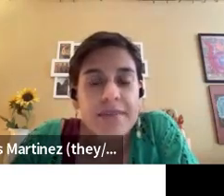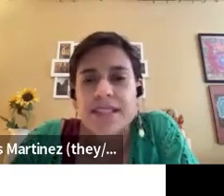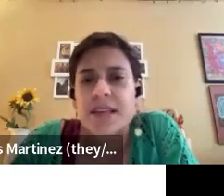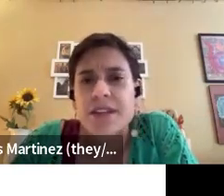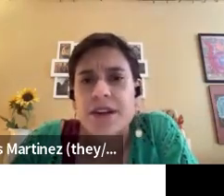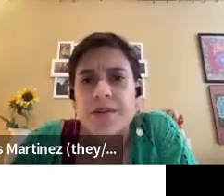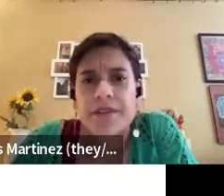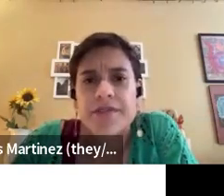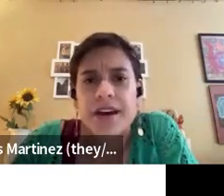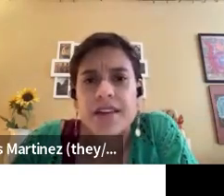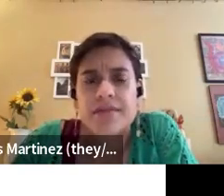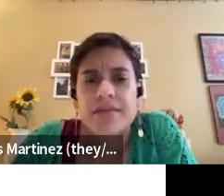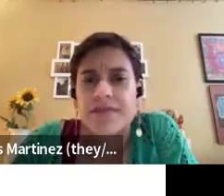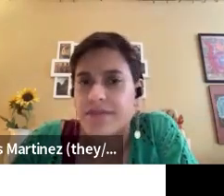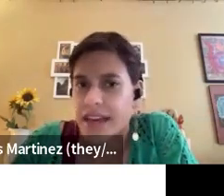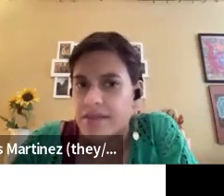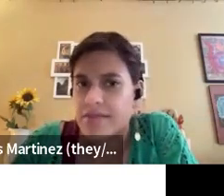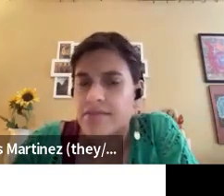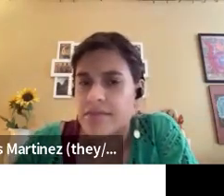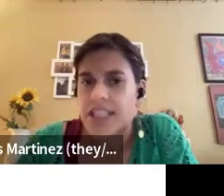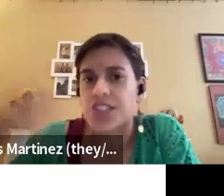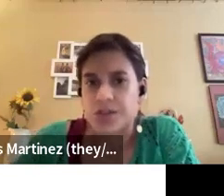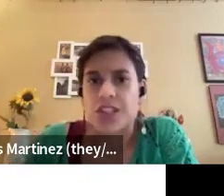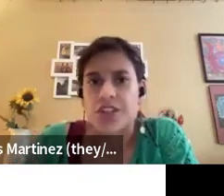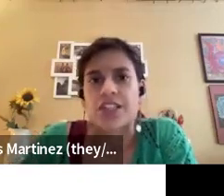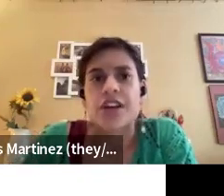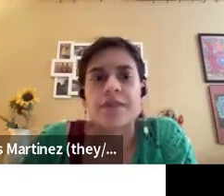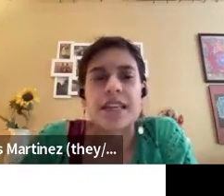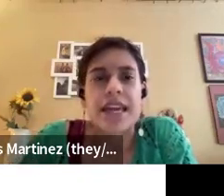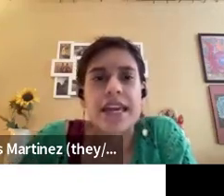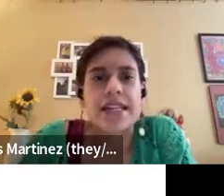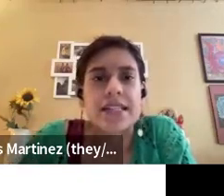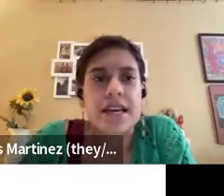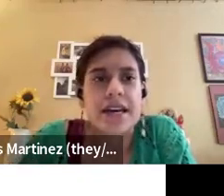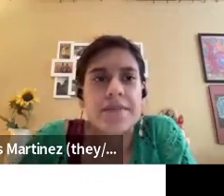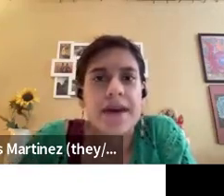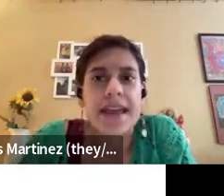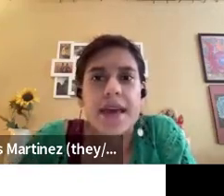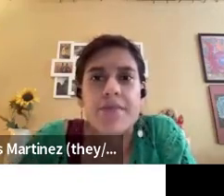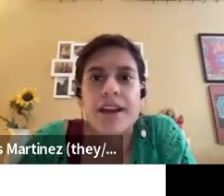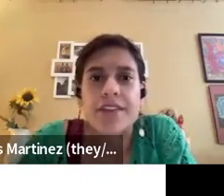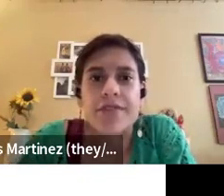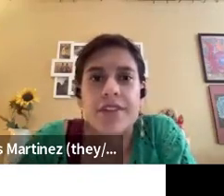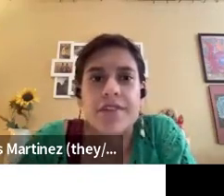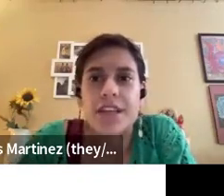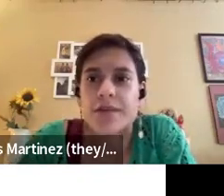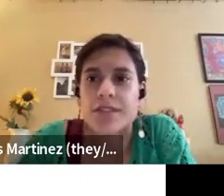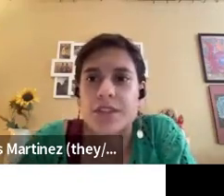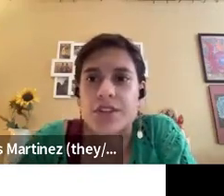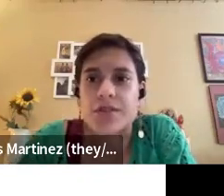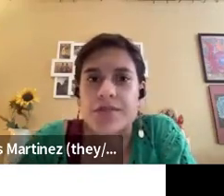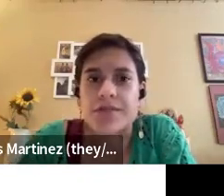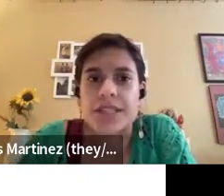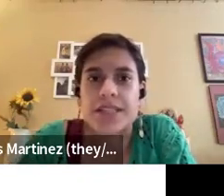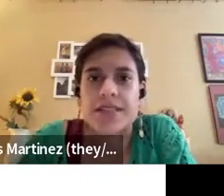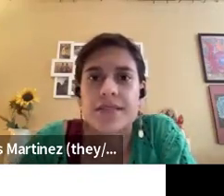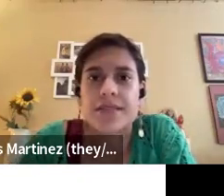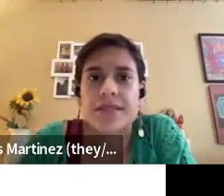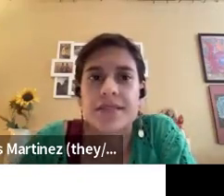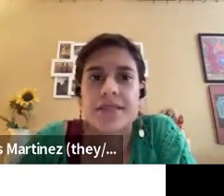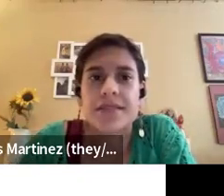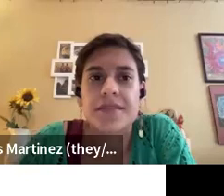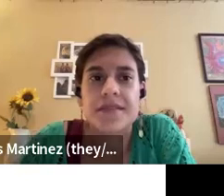take that. Please let me know if that leads you to the transcript, and I am ready for the video to be shown,